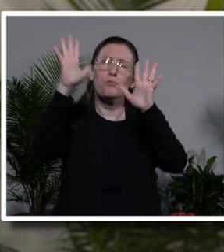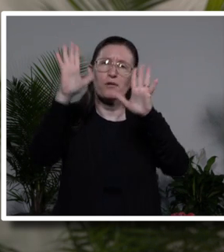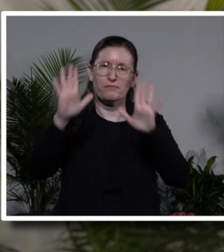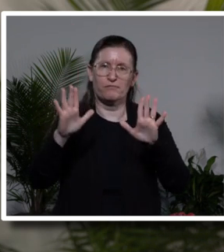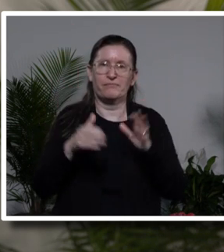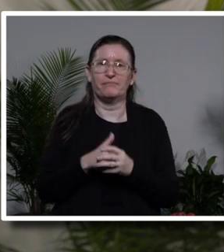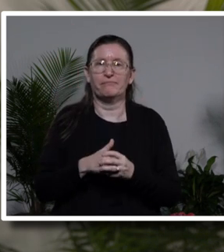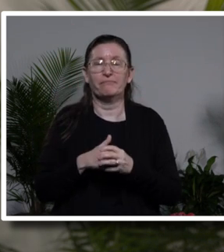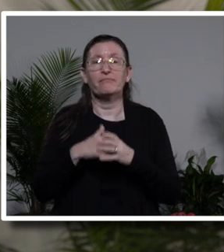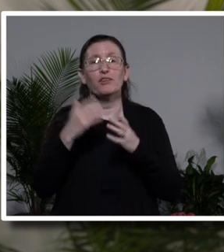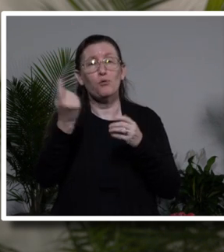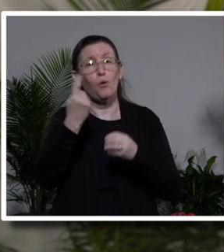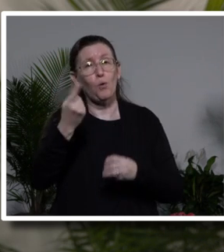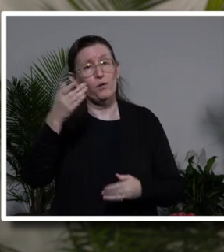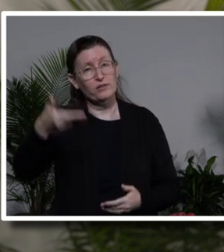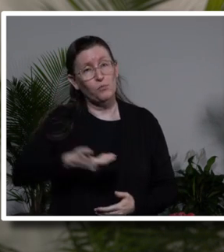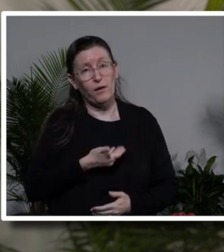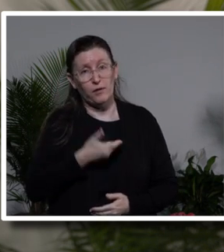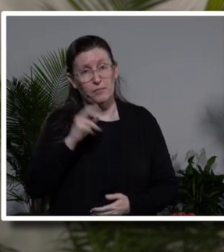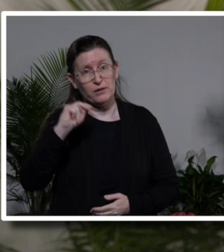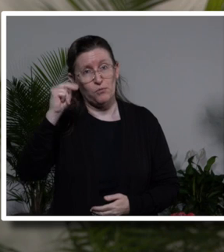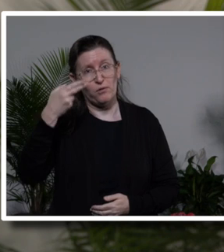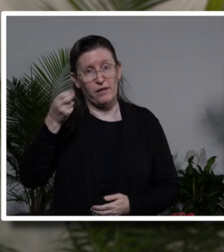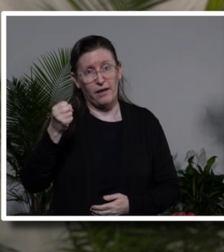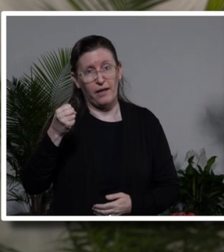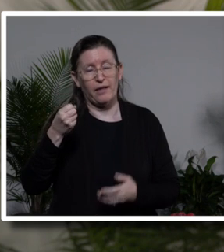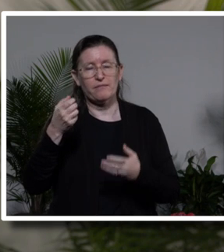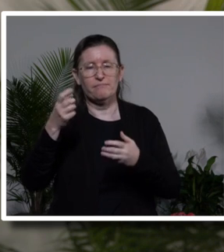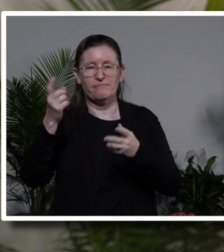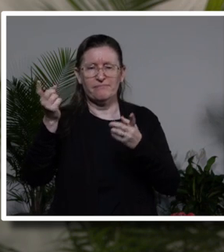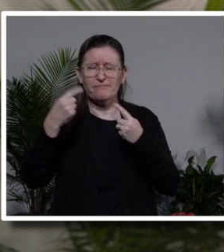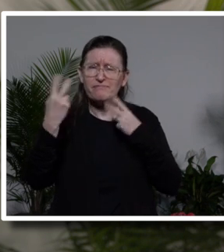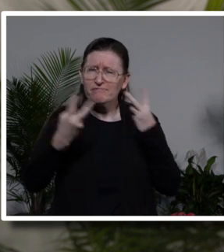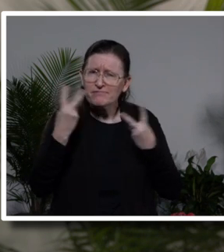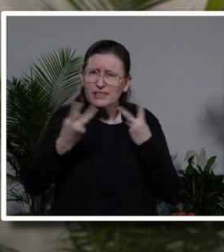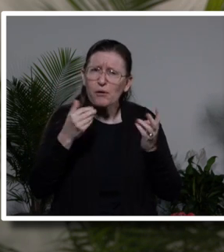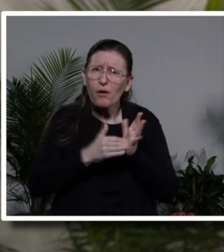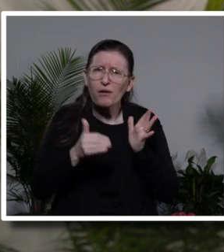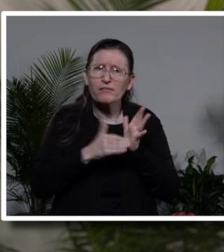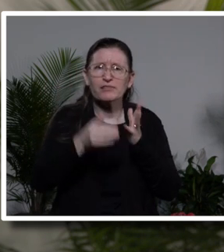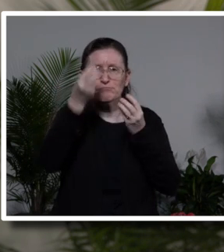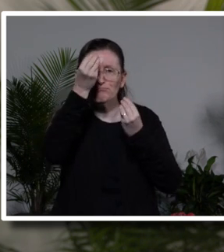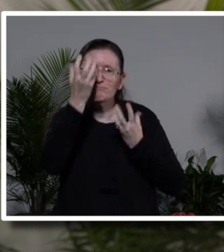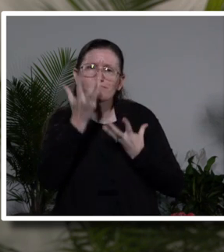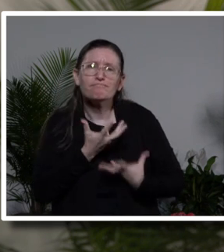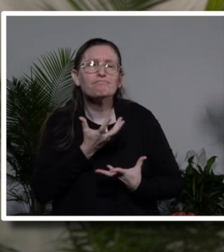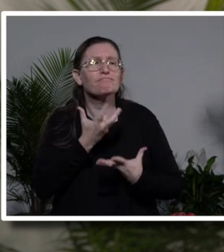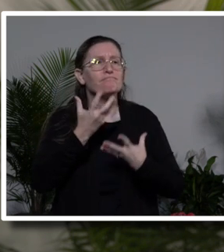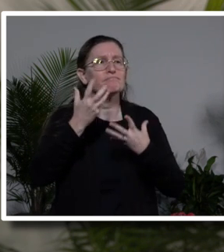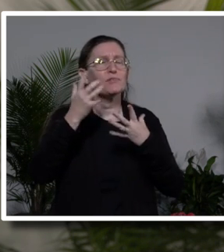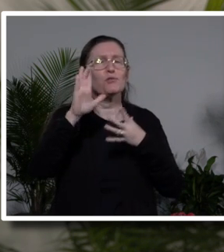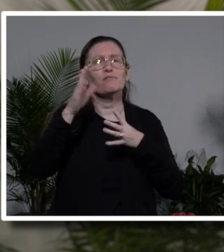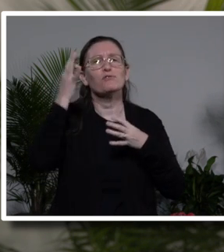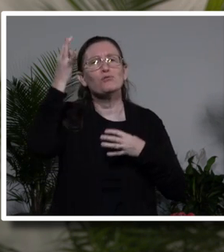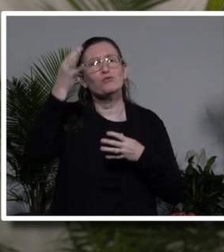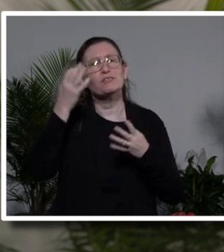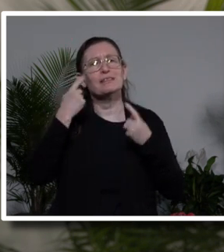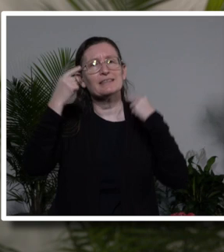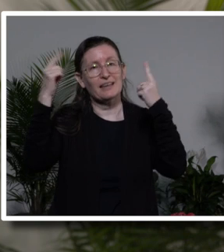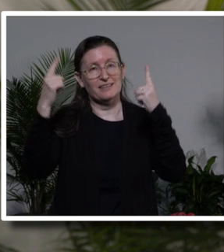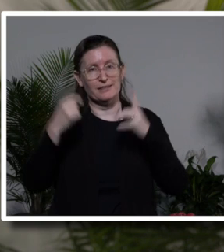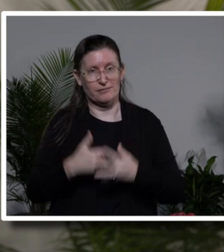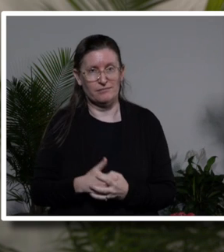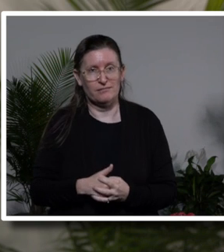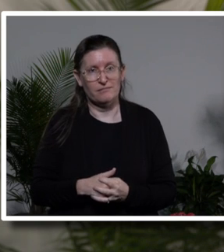endeavors. Know that you're always welcome at North High. I hope you will return often to share news about your future successes with